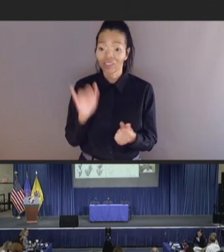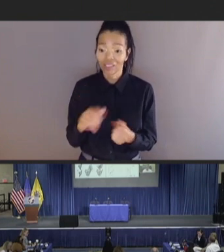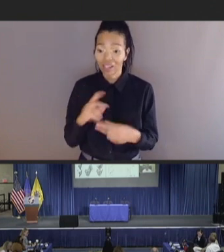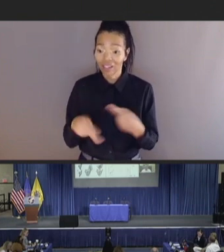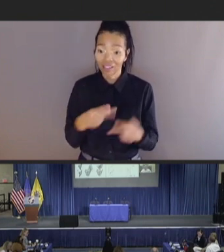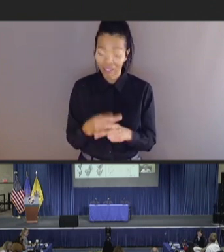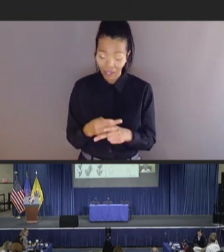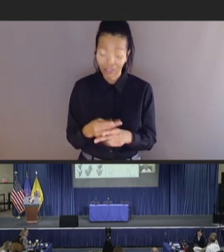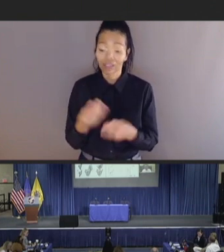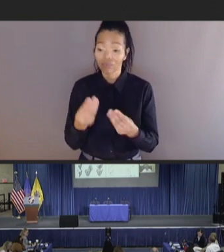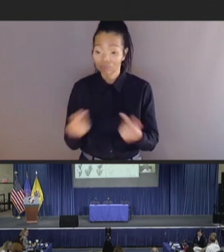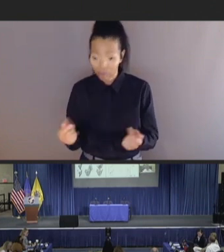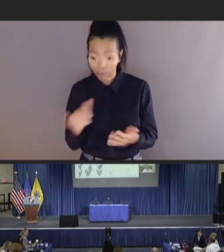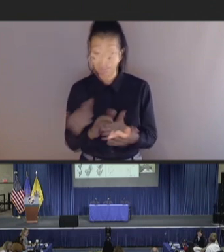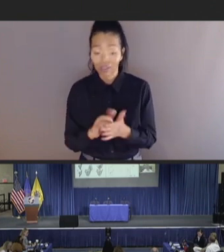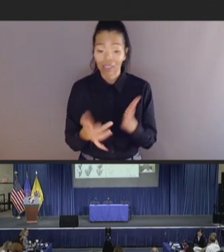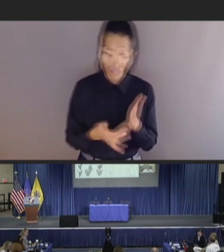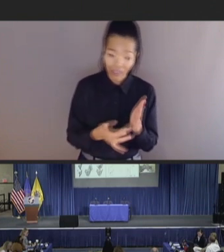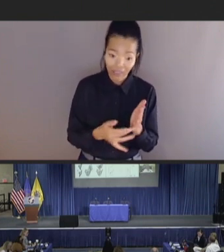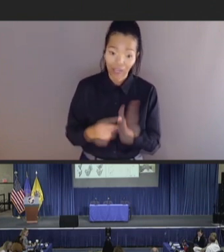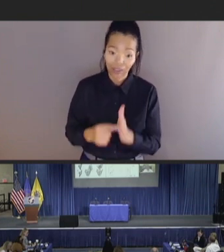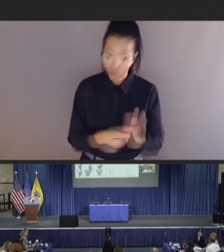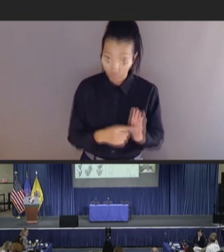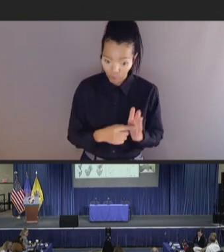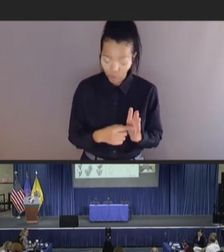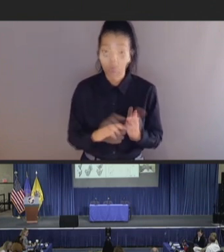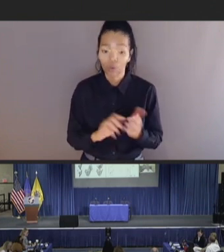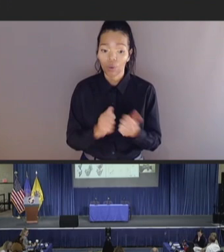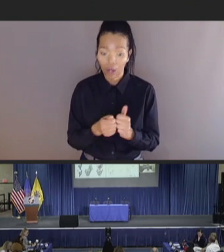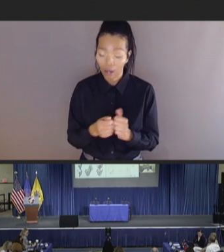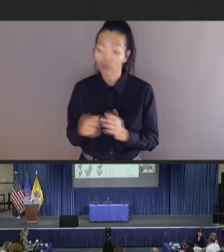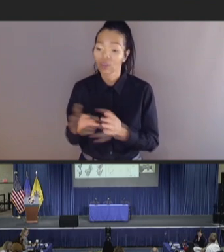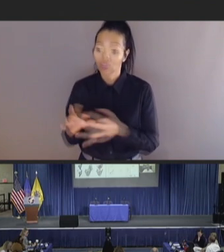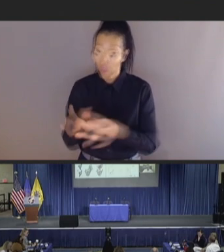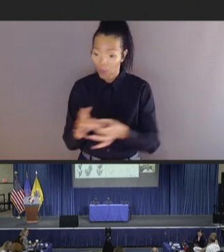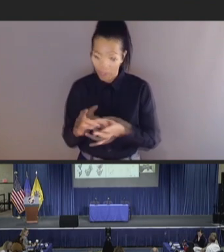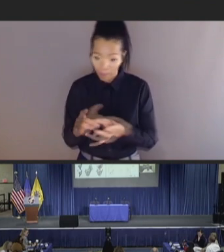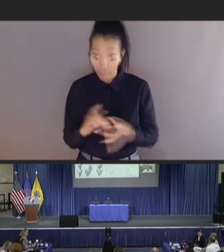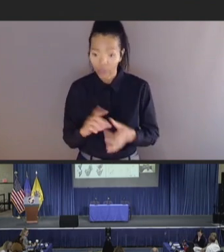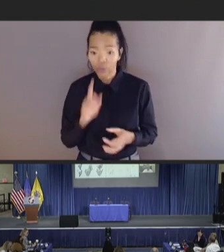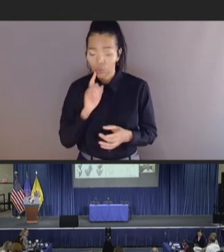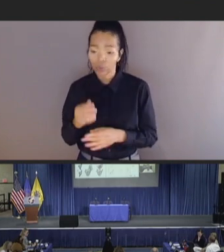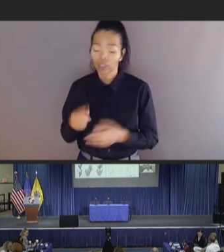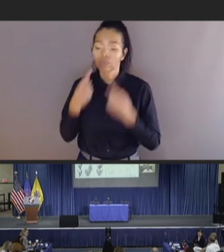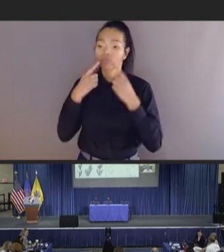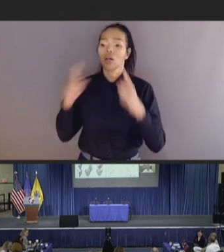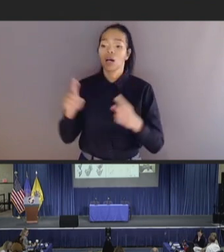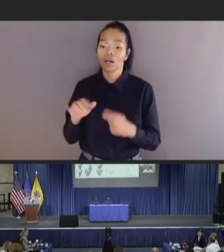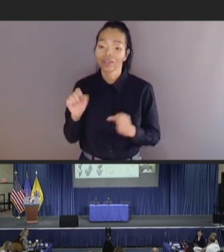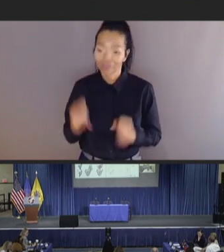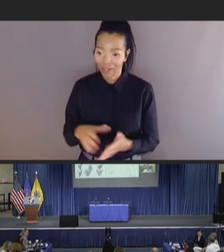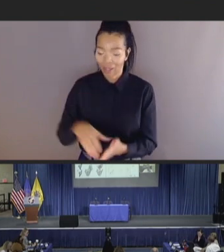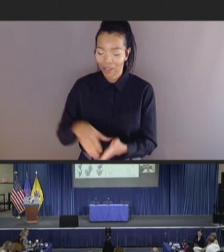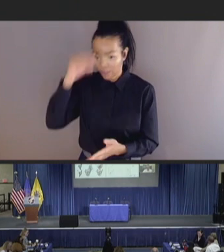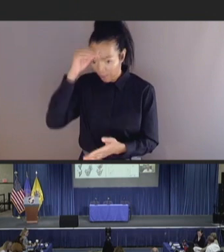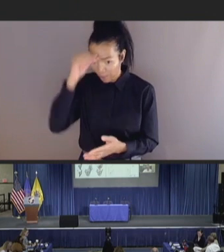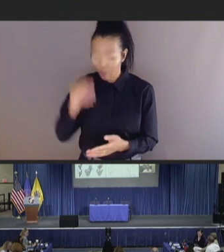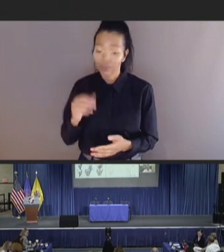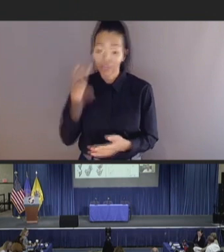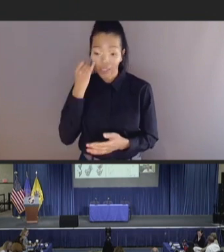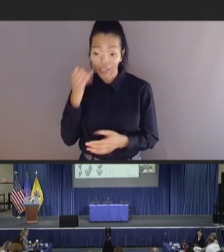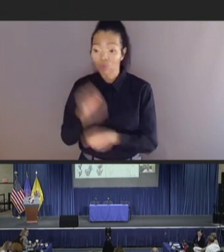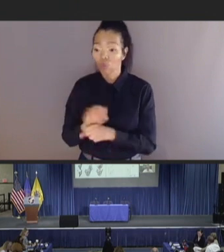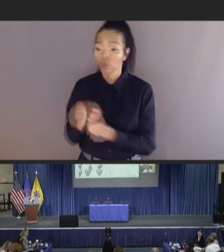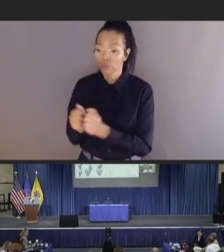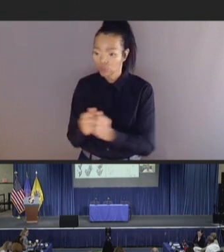technology shows the impact that this has in the collaboration has on this, but also how much we can learn by working together